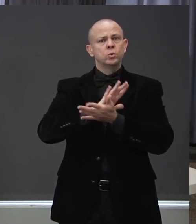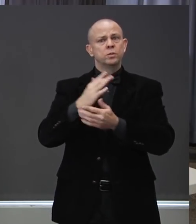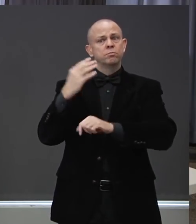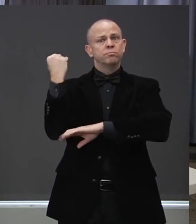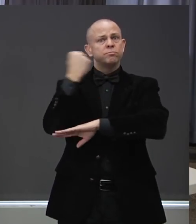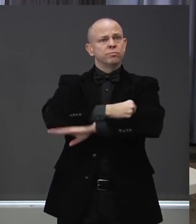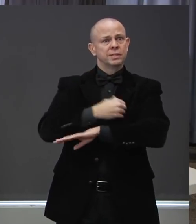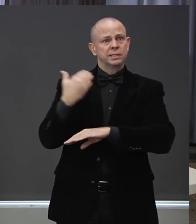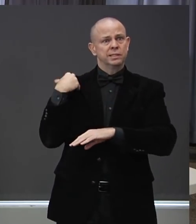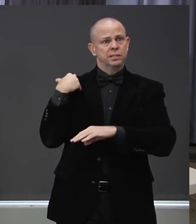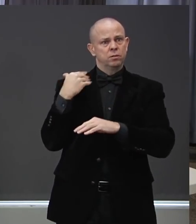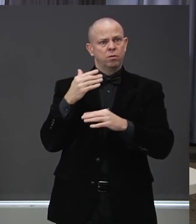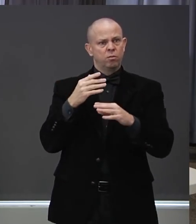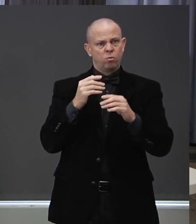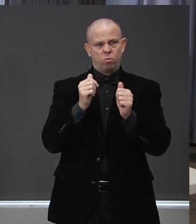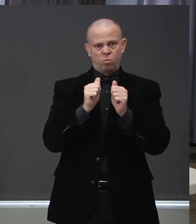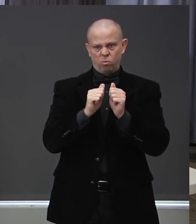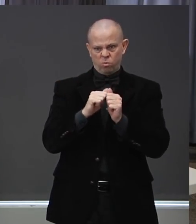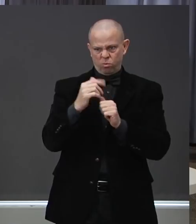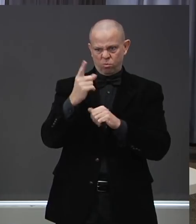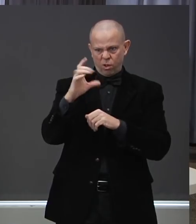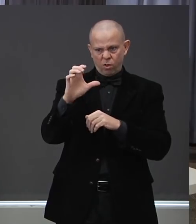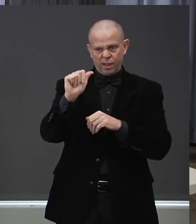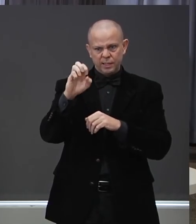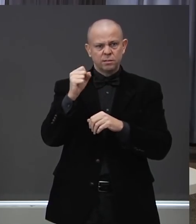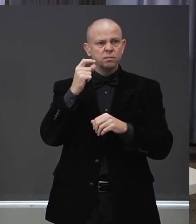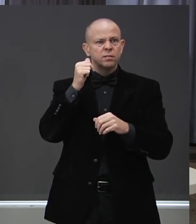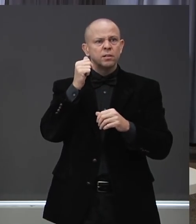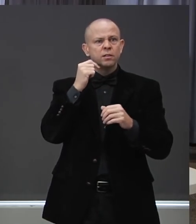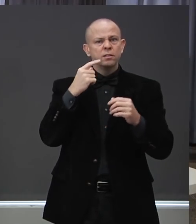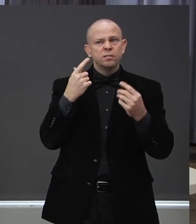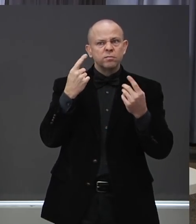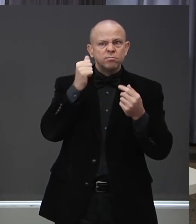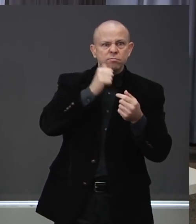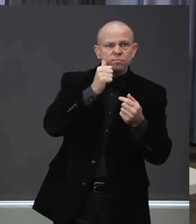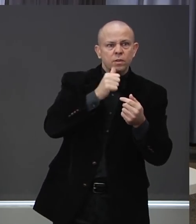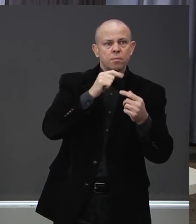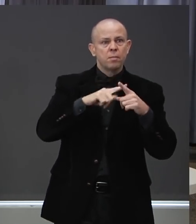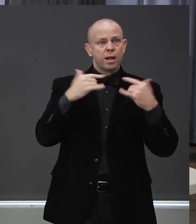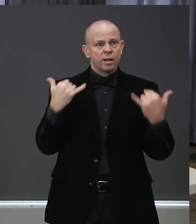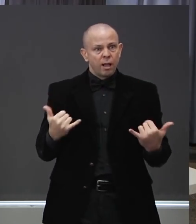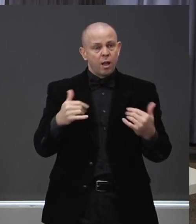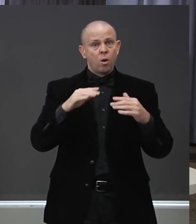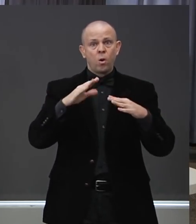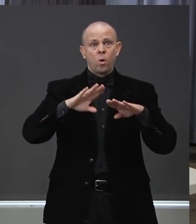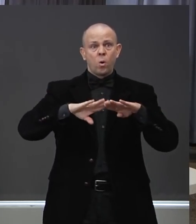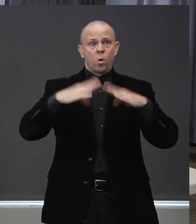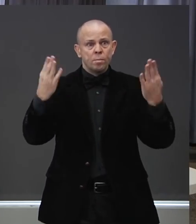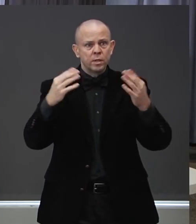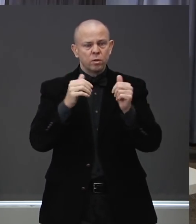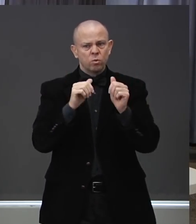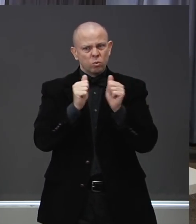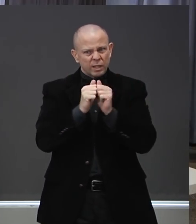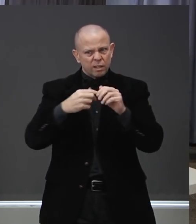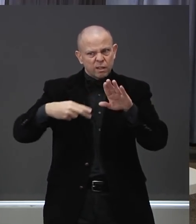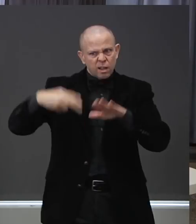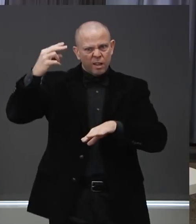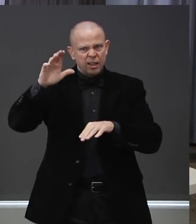day. And she asks, why are they being reopened now when we have so many more cases? Well, that's a great